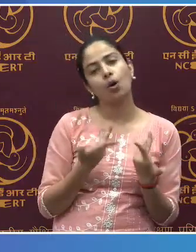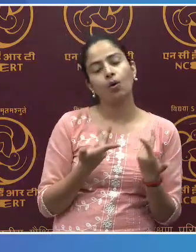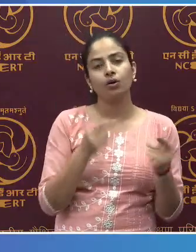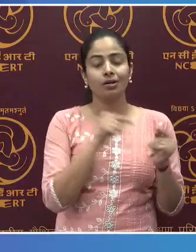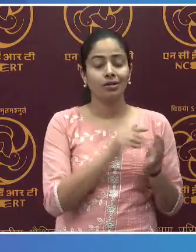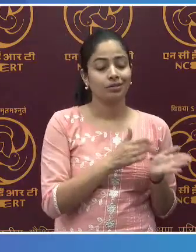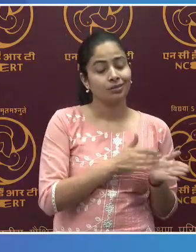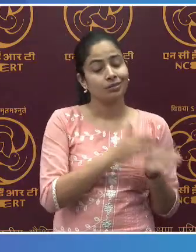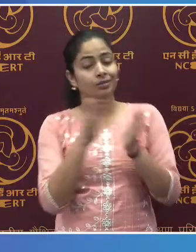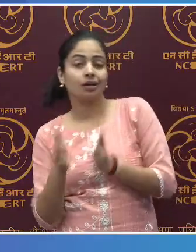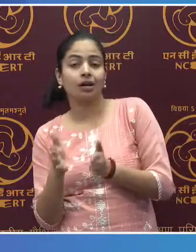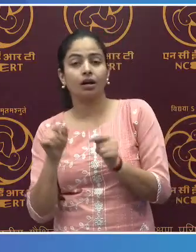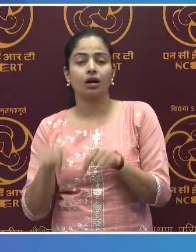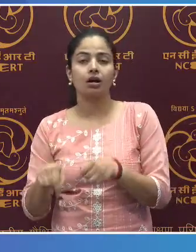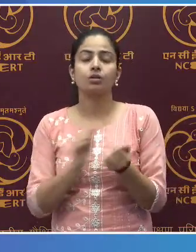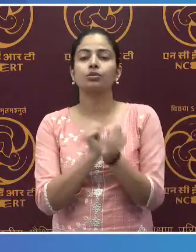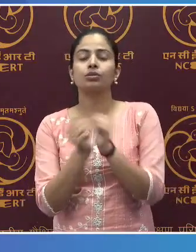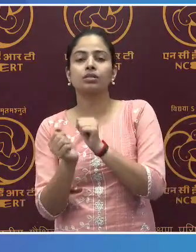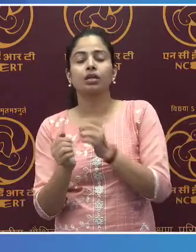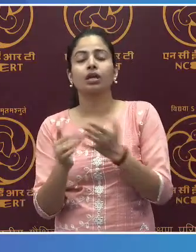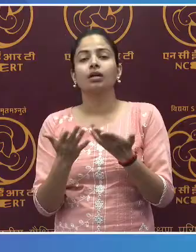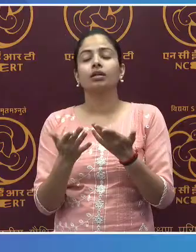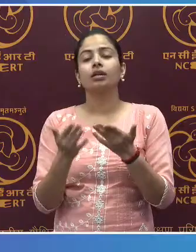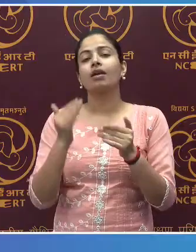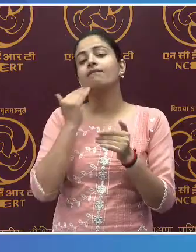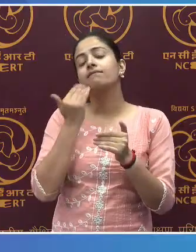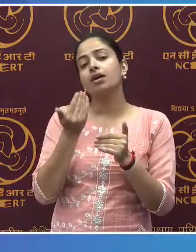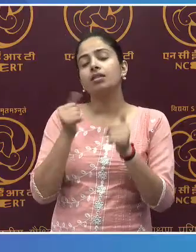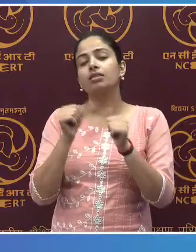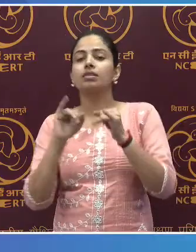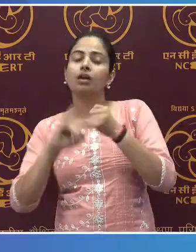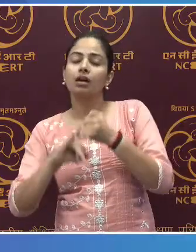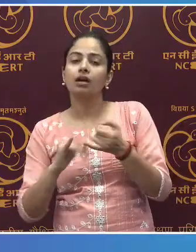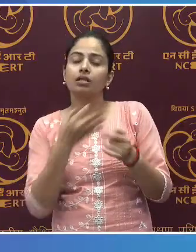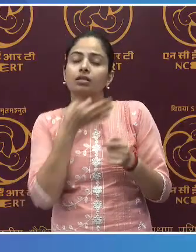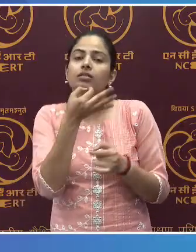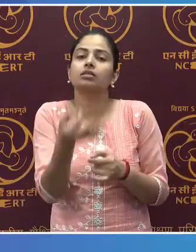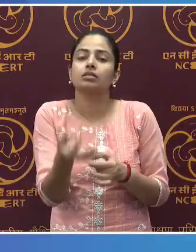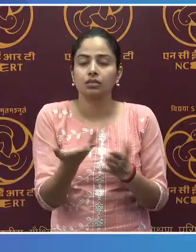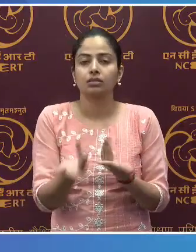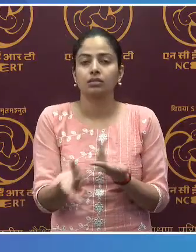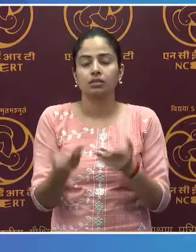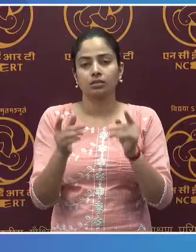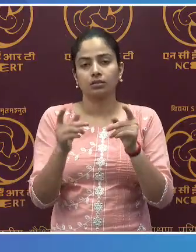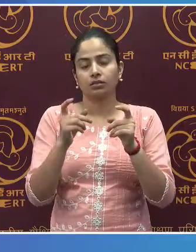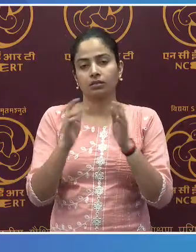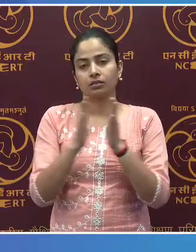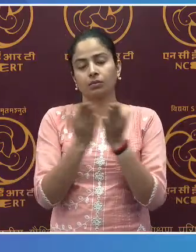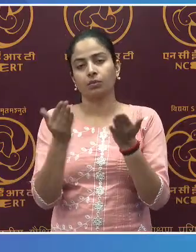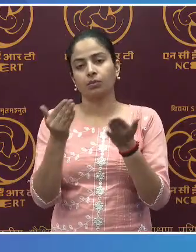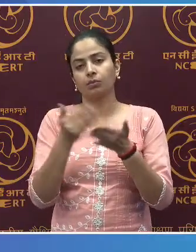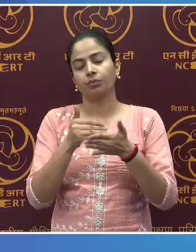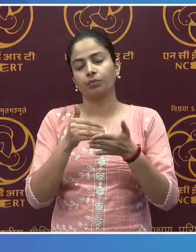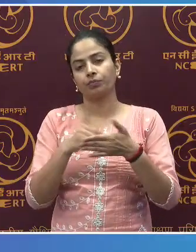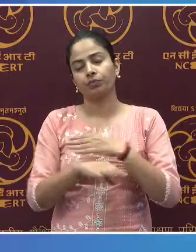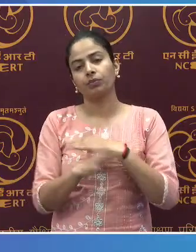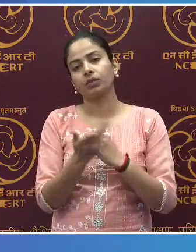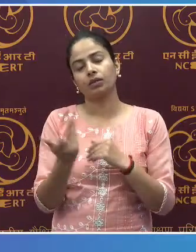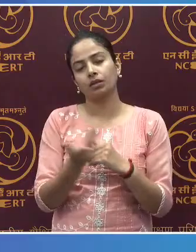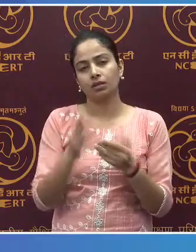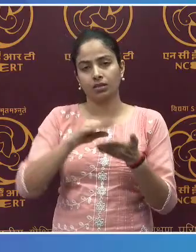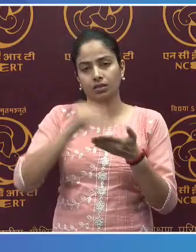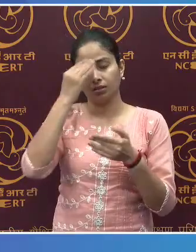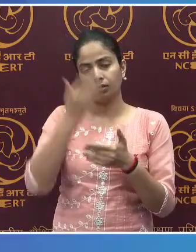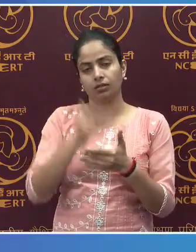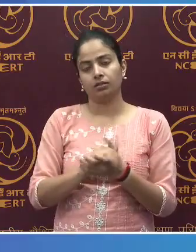this philosophy, and as and when the questions are being asked in any textbook after this chapter, after the learning